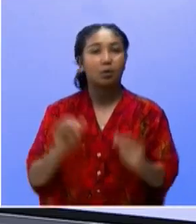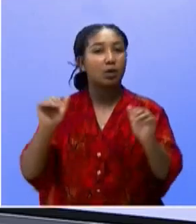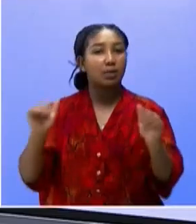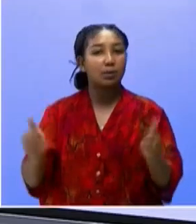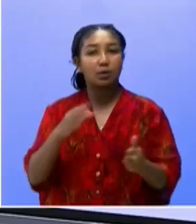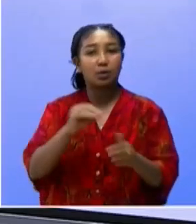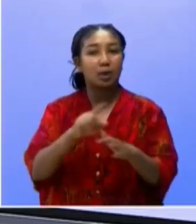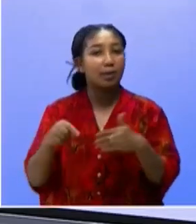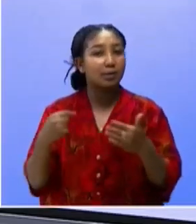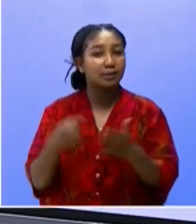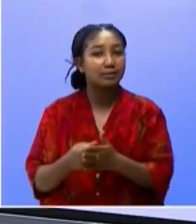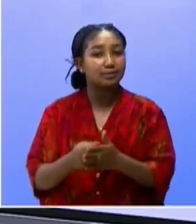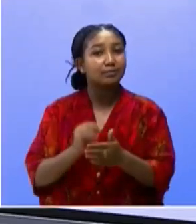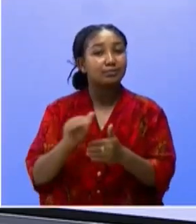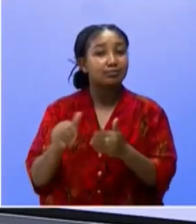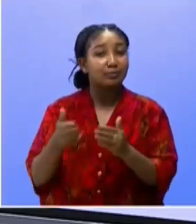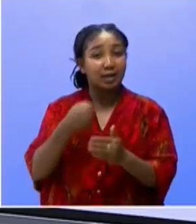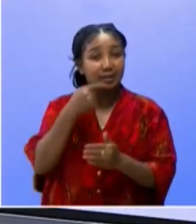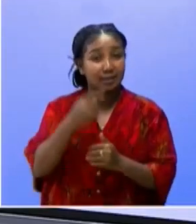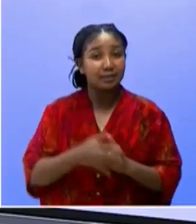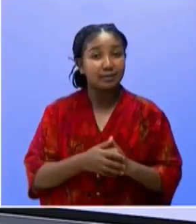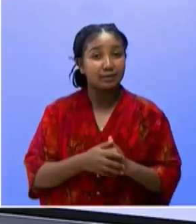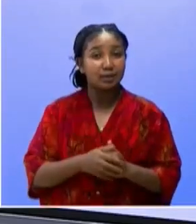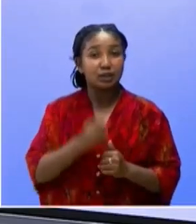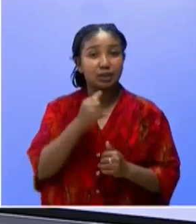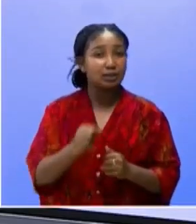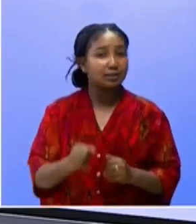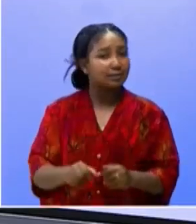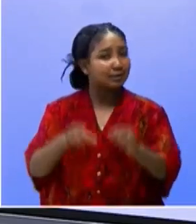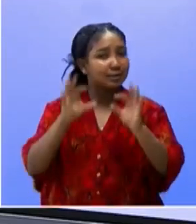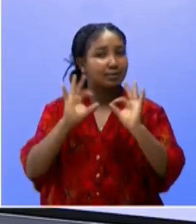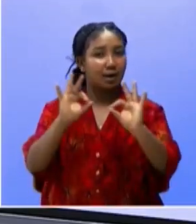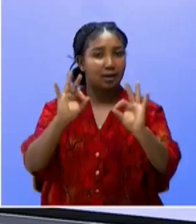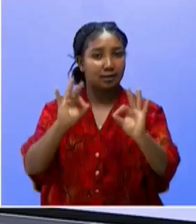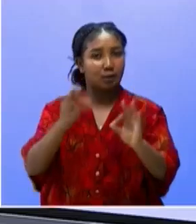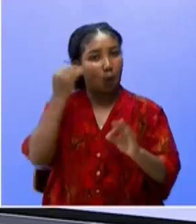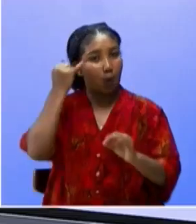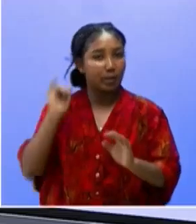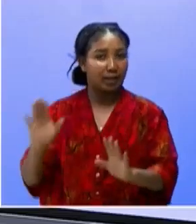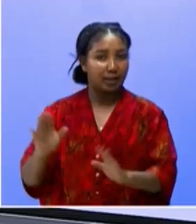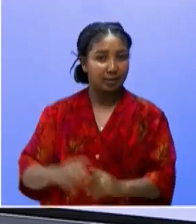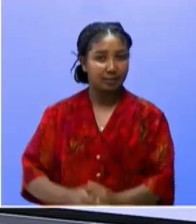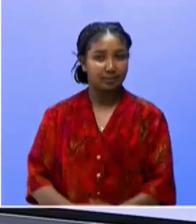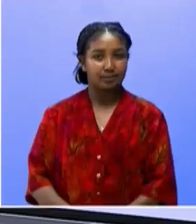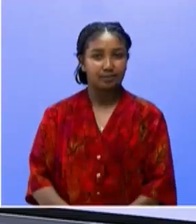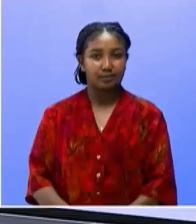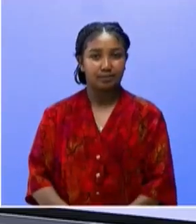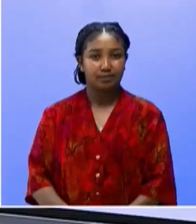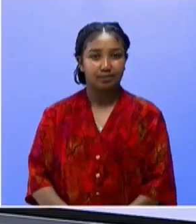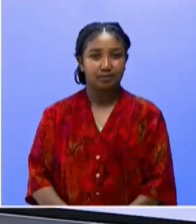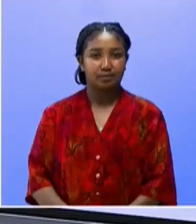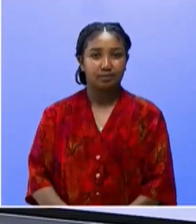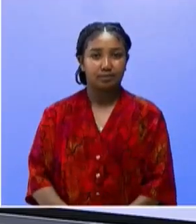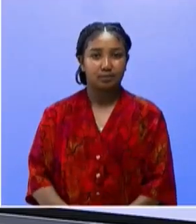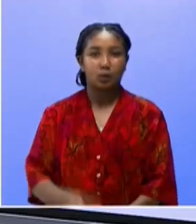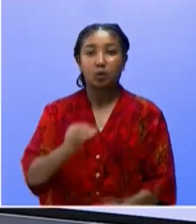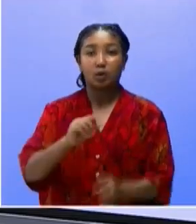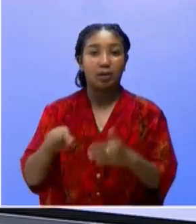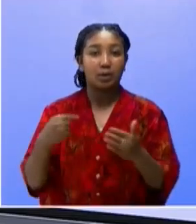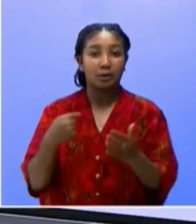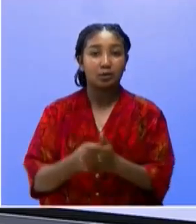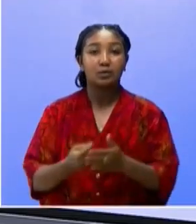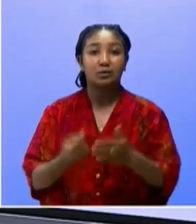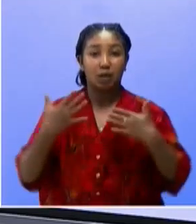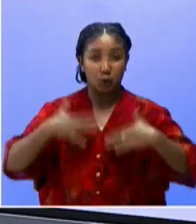when I talk about her in general, I said what? She is smart, that's opinion, yes? When I talk about the